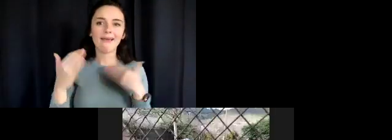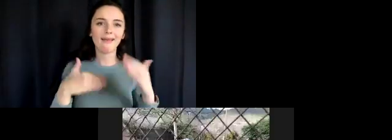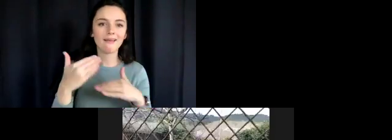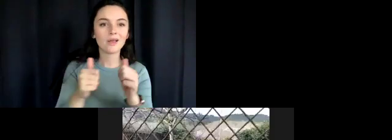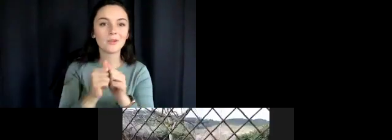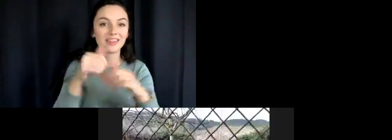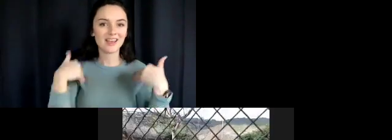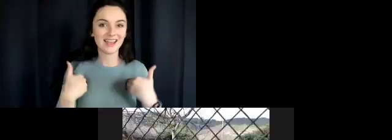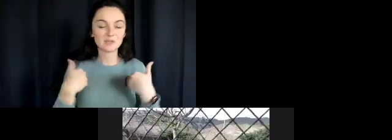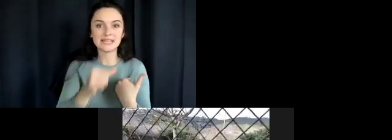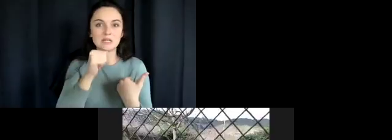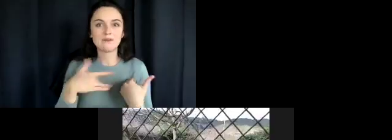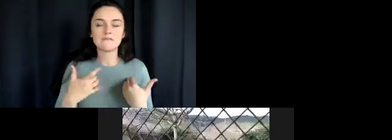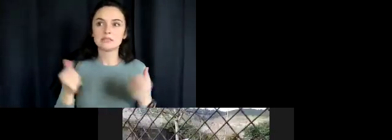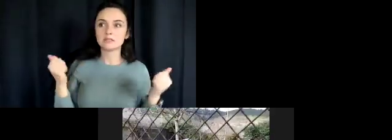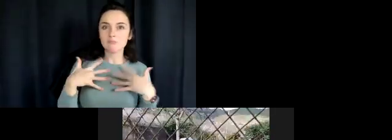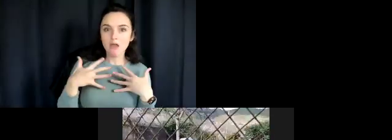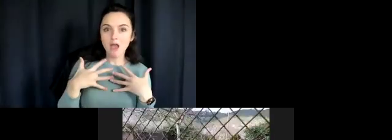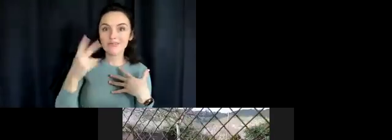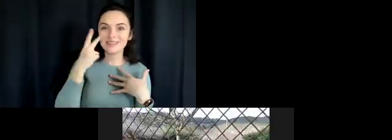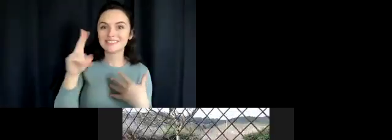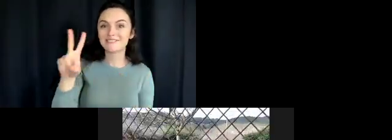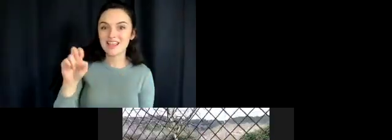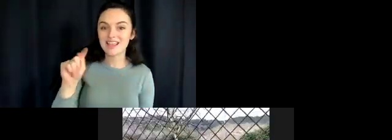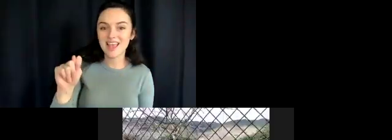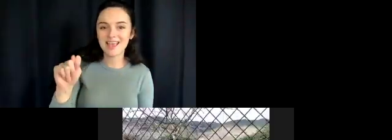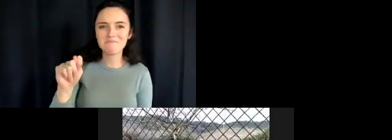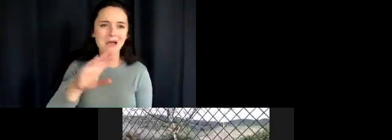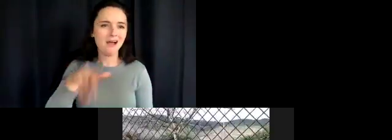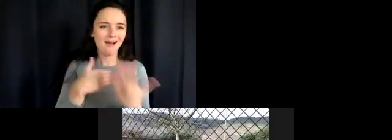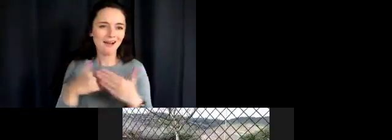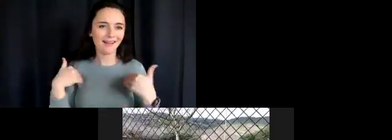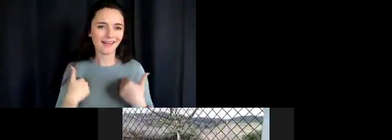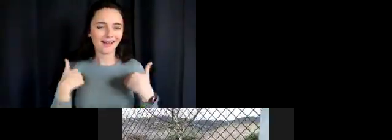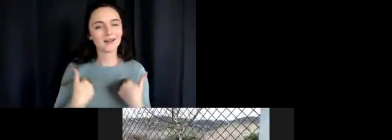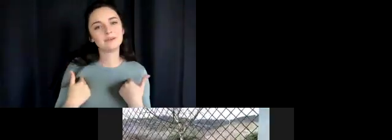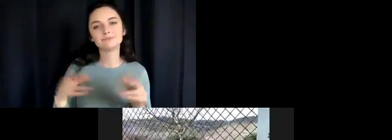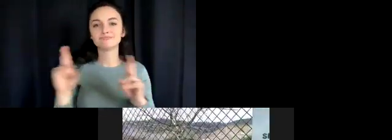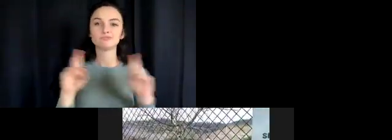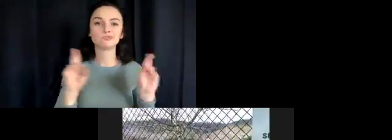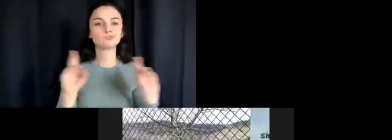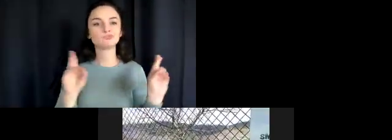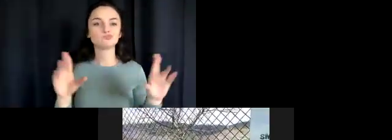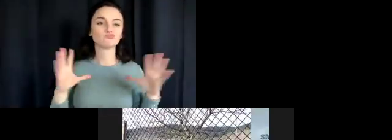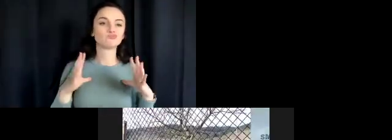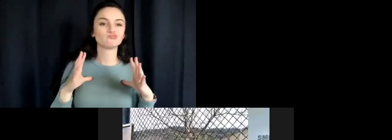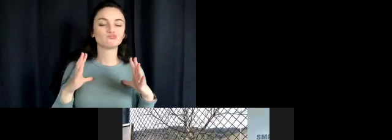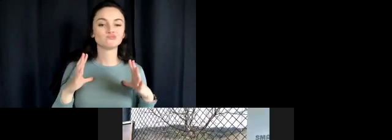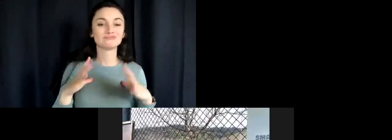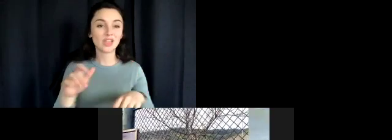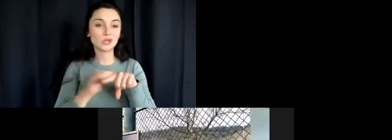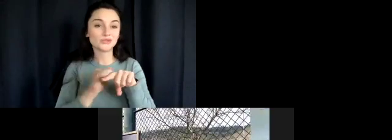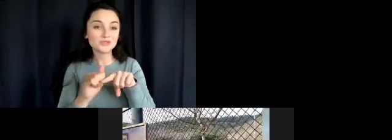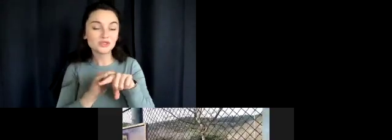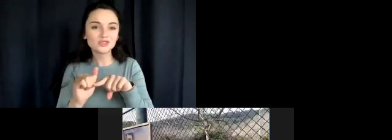animal keepers here are used to working our animals and really training them well for vet procedures. So a lot of our animals are actually trained to get